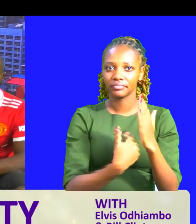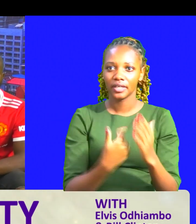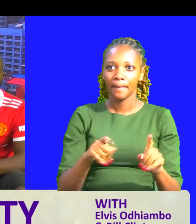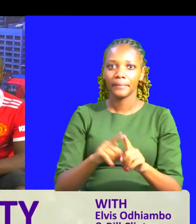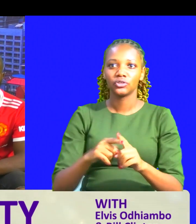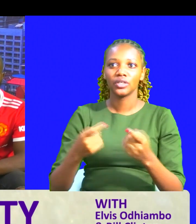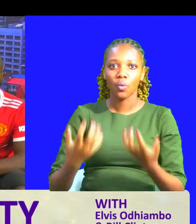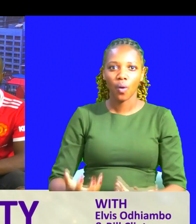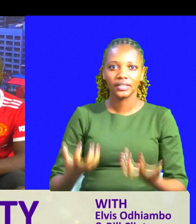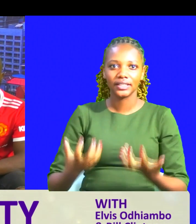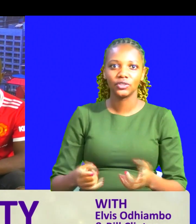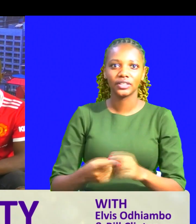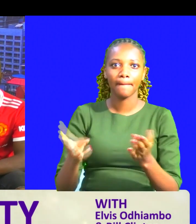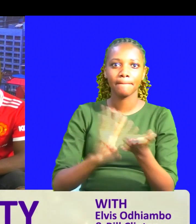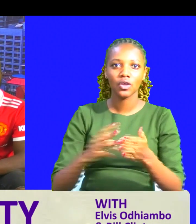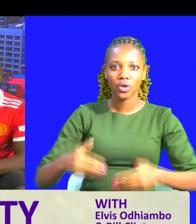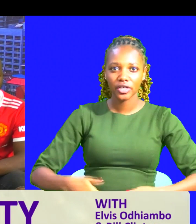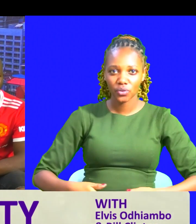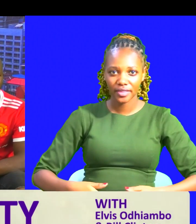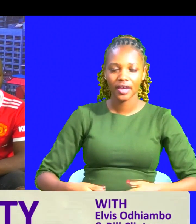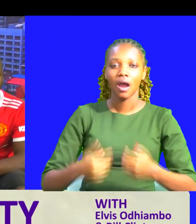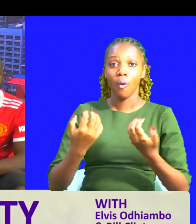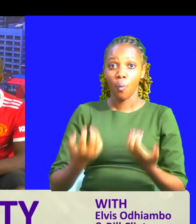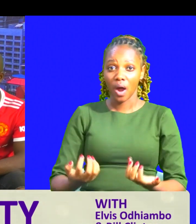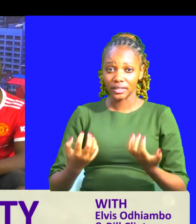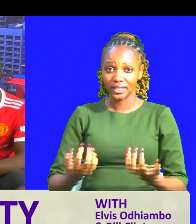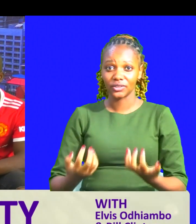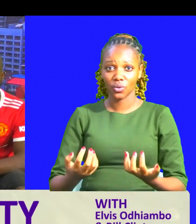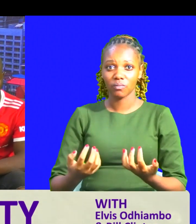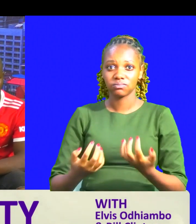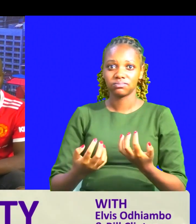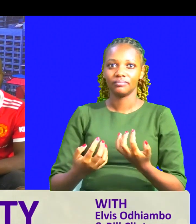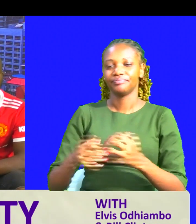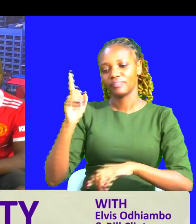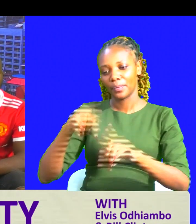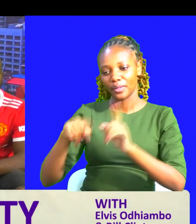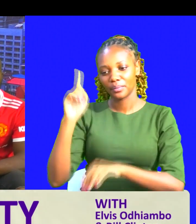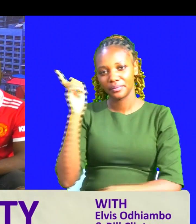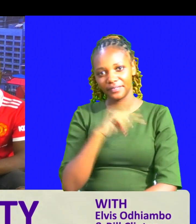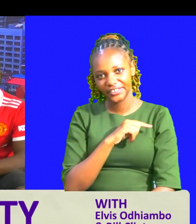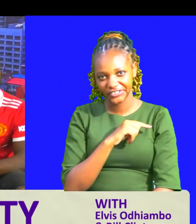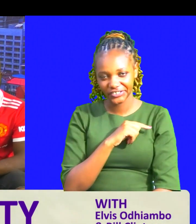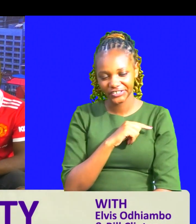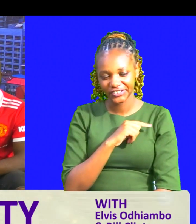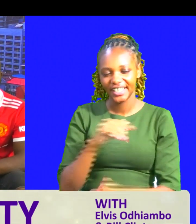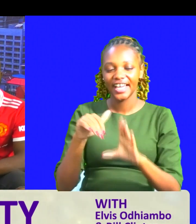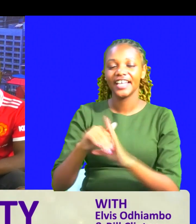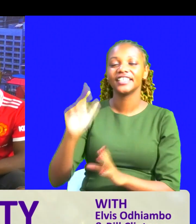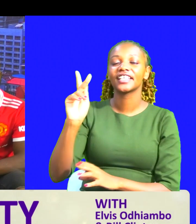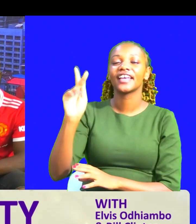and Migori Youth, where Wazito FC managed to once again retain their position in the FKF Premier